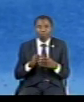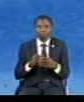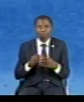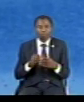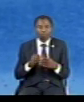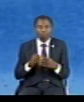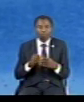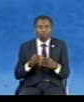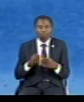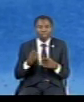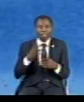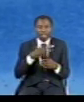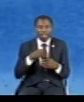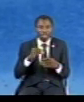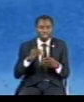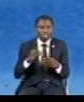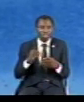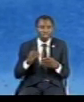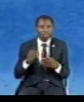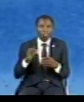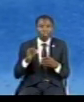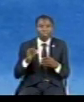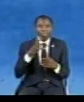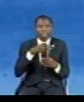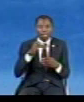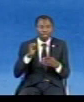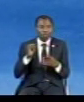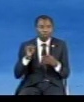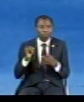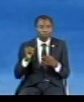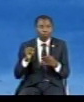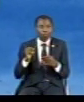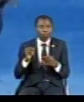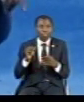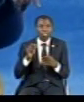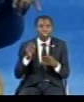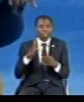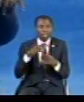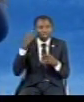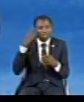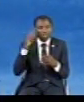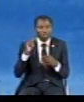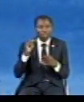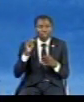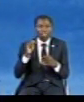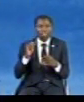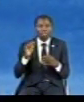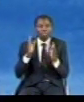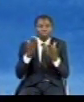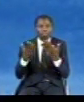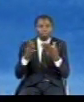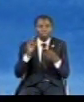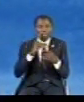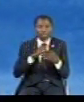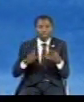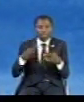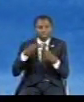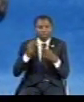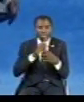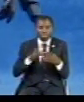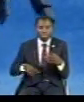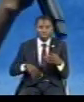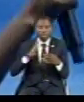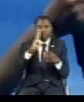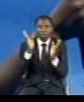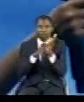rooms. I say, God, who did it that it did not hurt my children, it did not hurt anybody. I say, may his name alone be glorified in